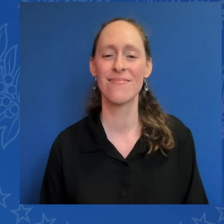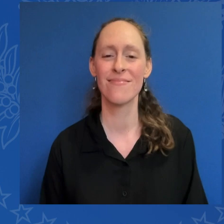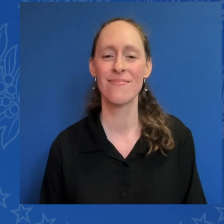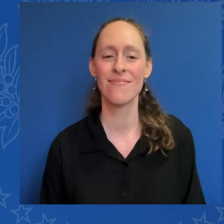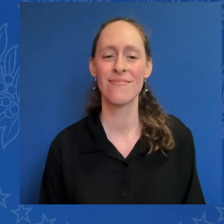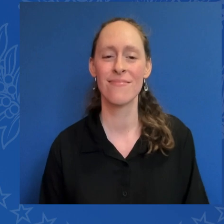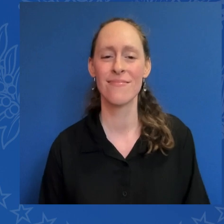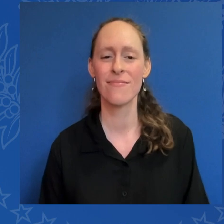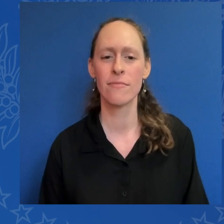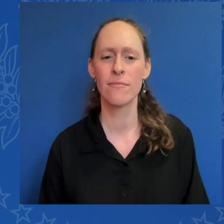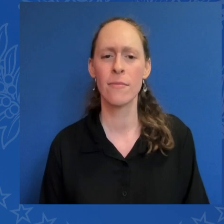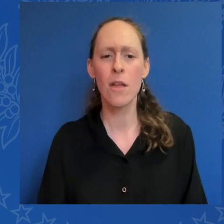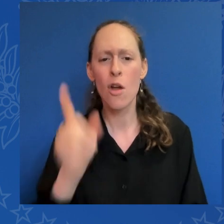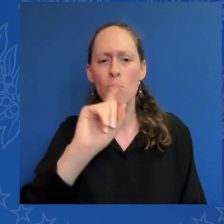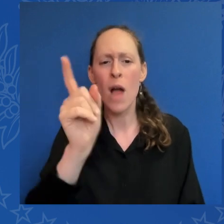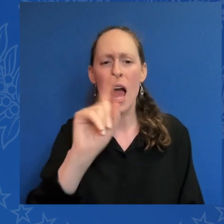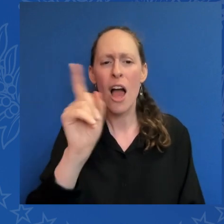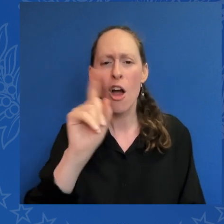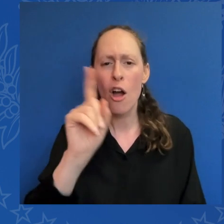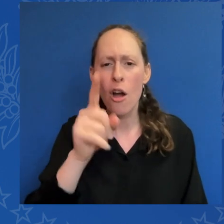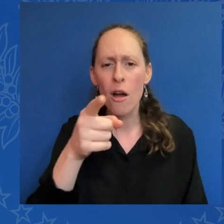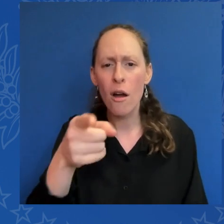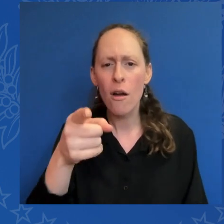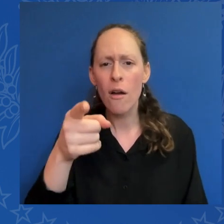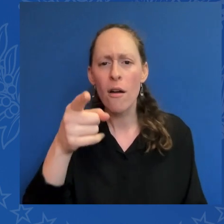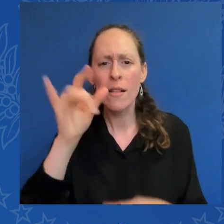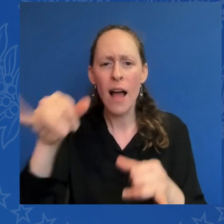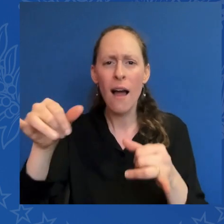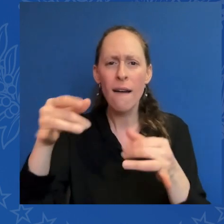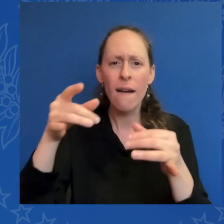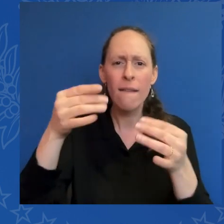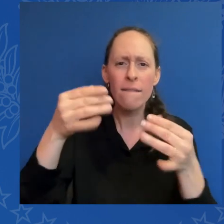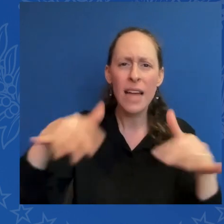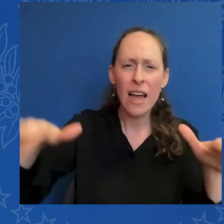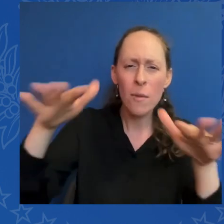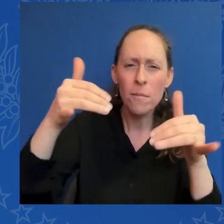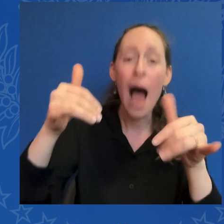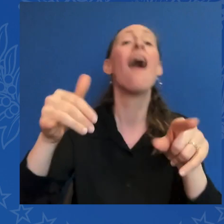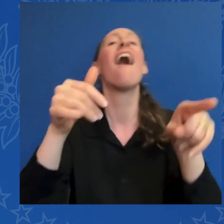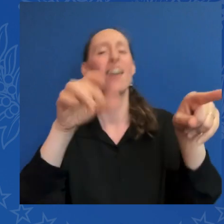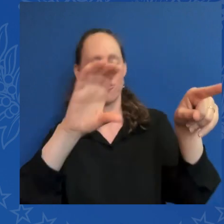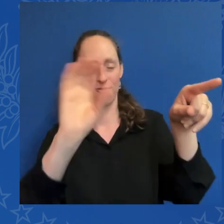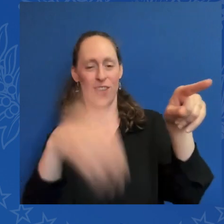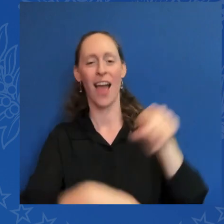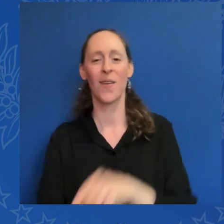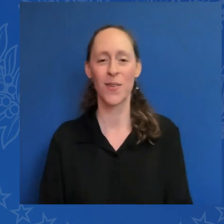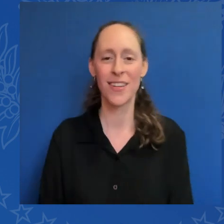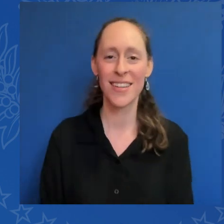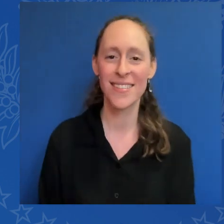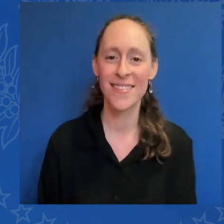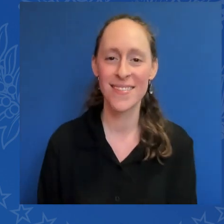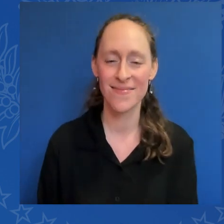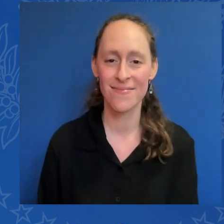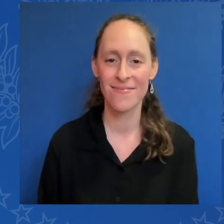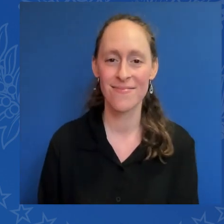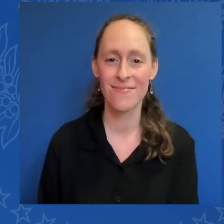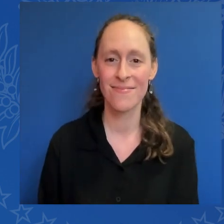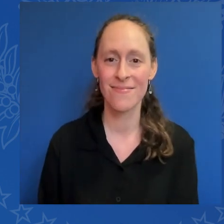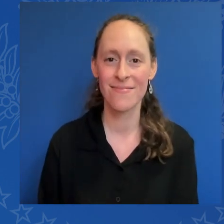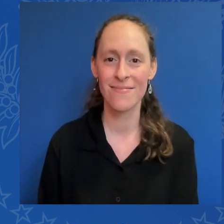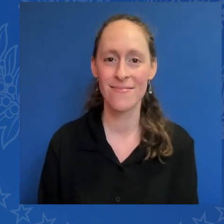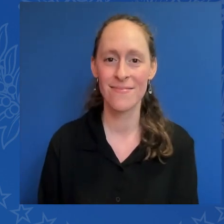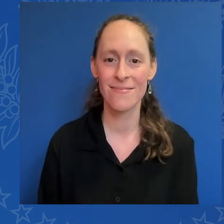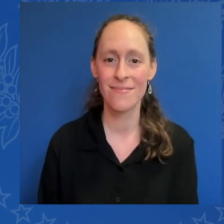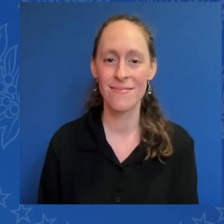And after it was all over, he gave my brother, allegedly for me, but if it wasn't, I still took